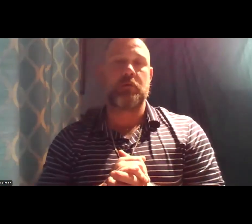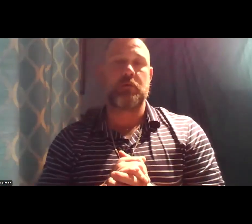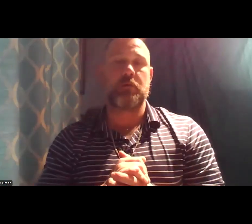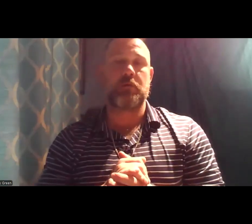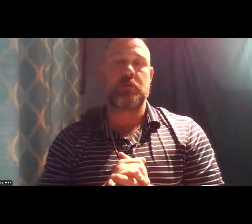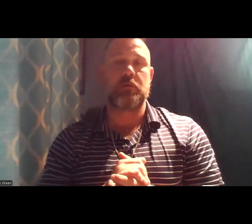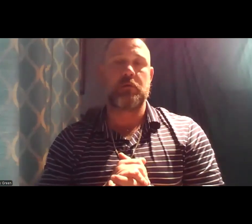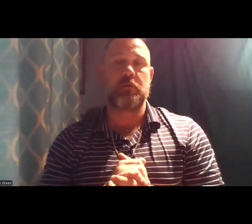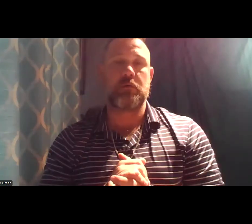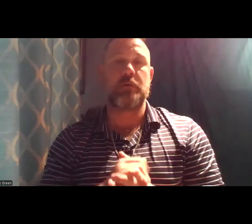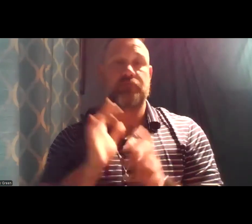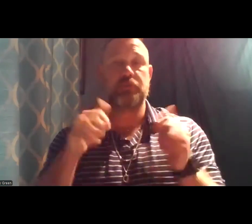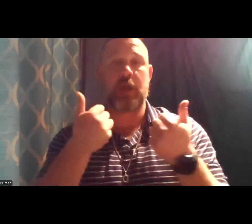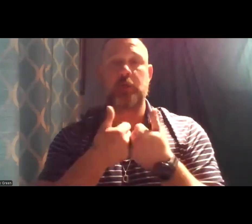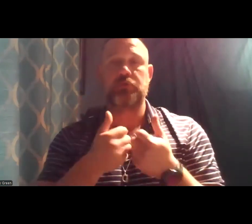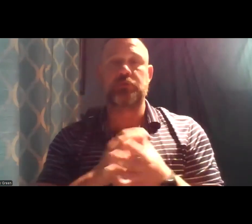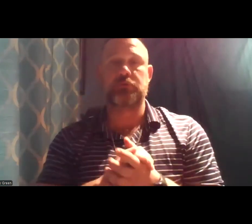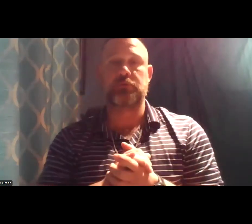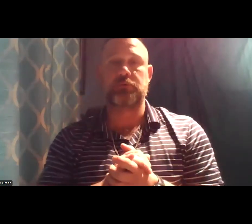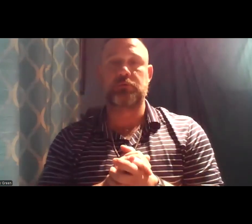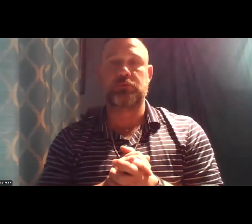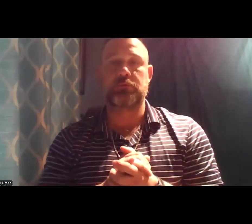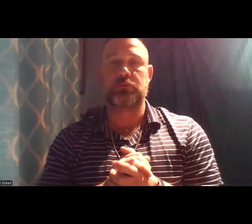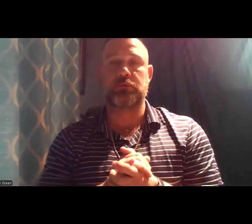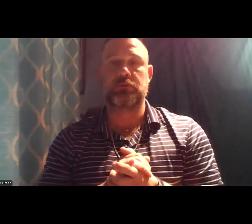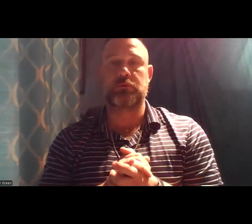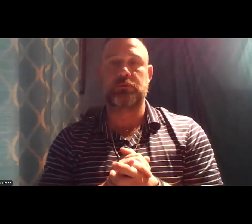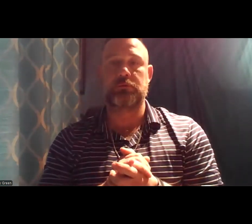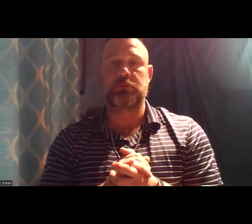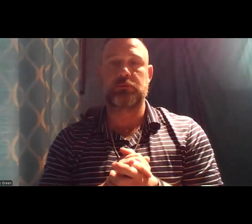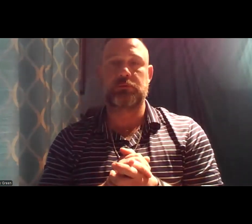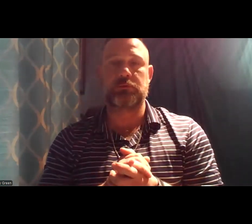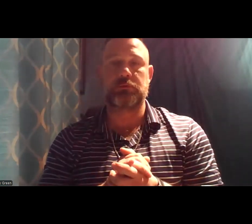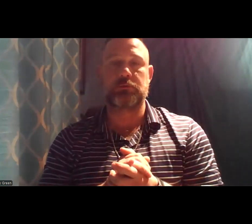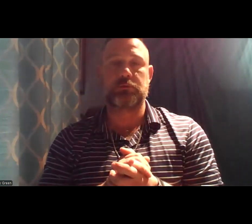And it's challenging. It's quite challenging.